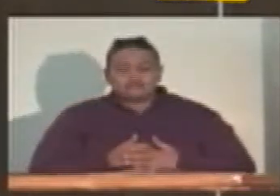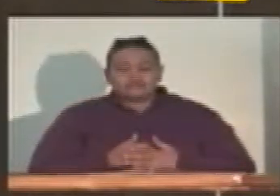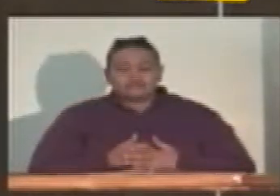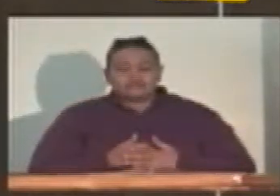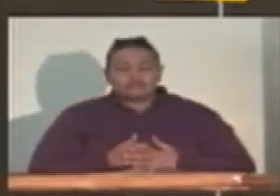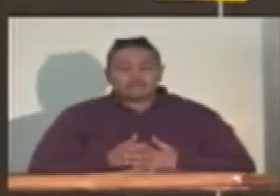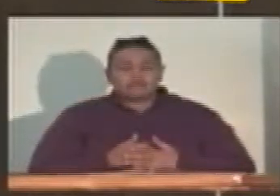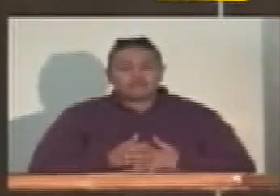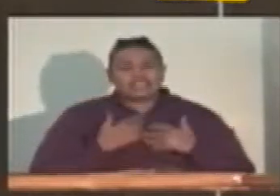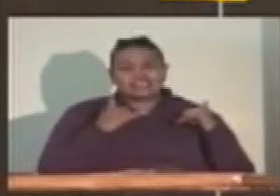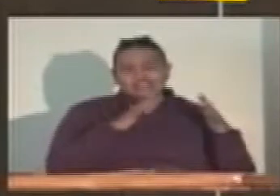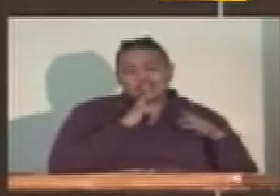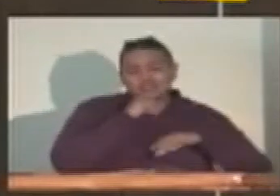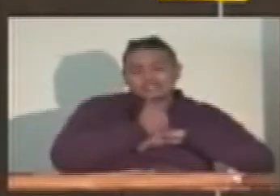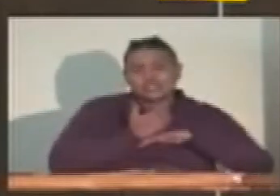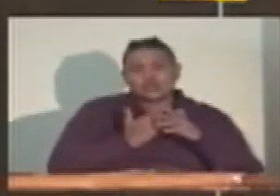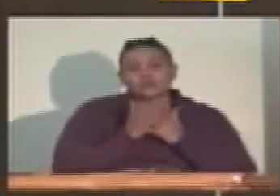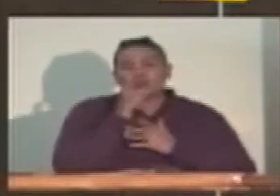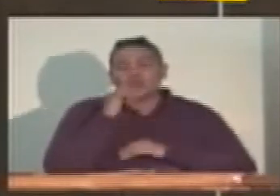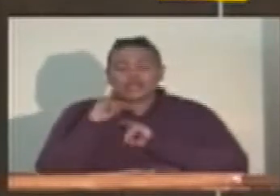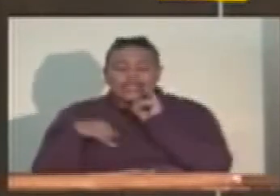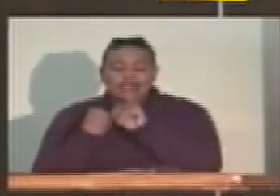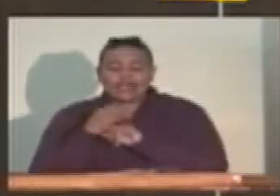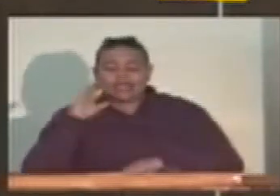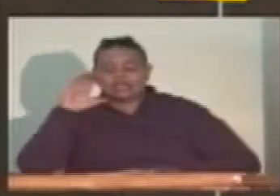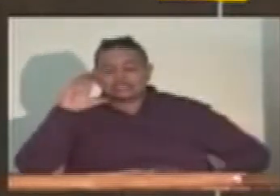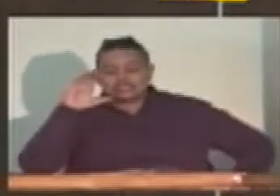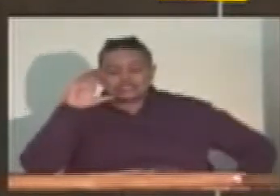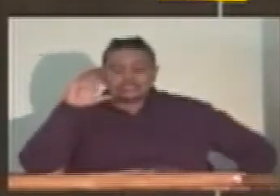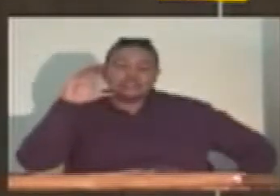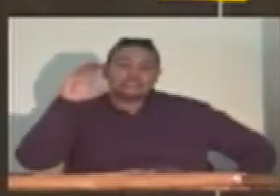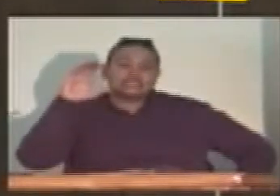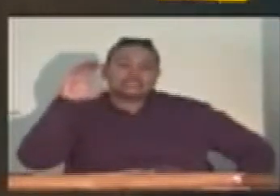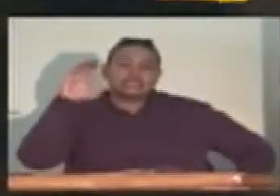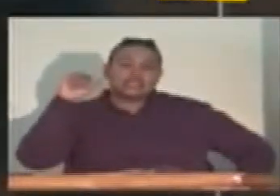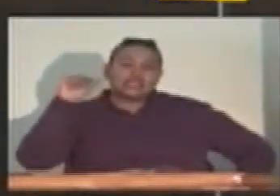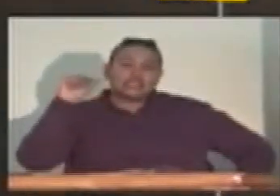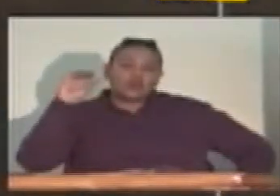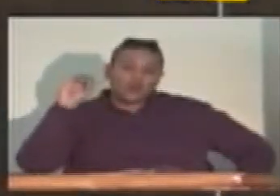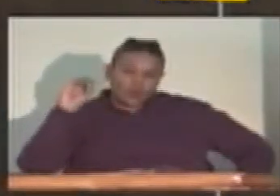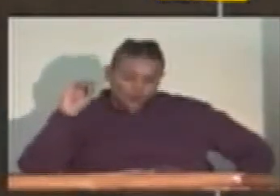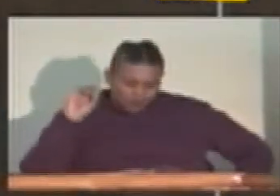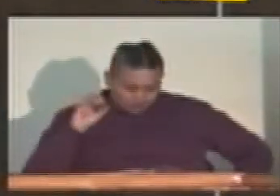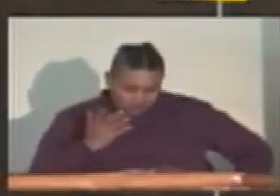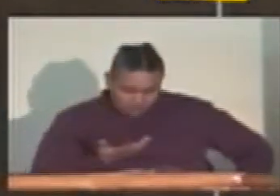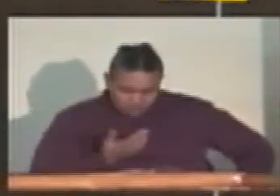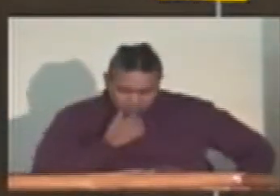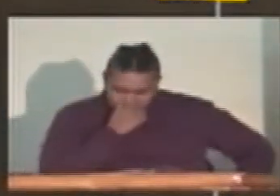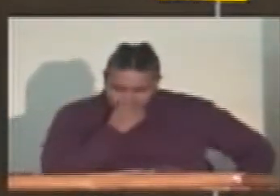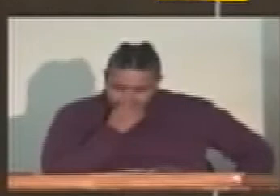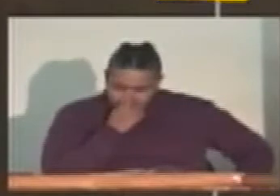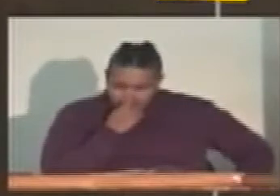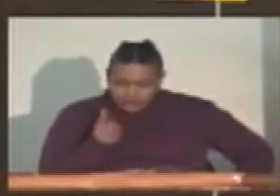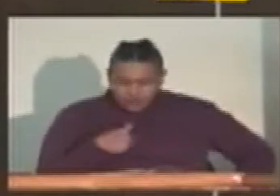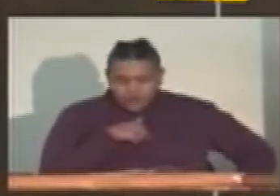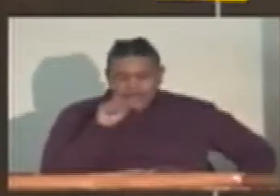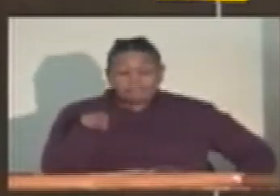of standards set out by the International Civil Aviation Organization. And we must